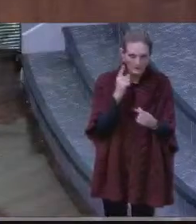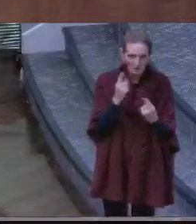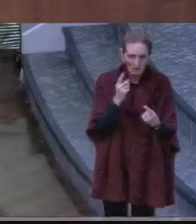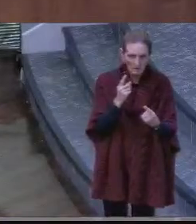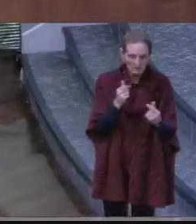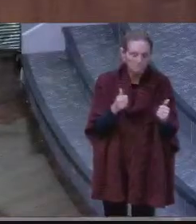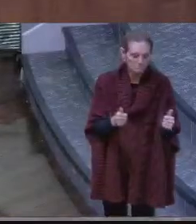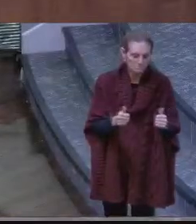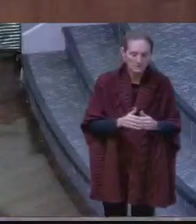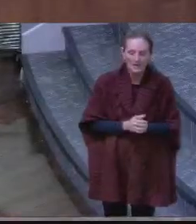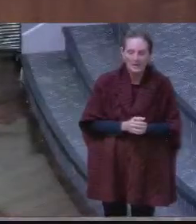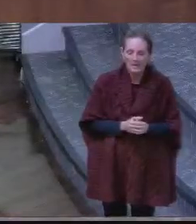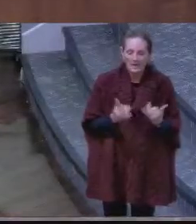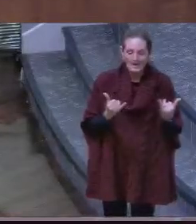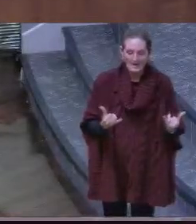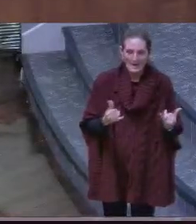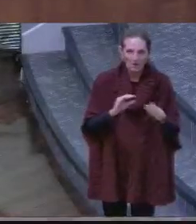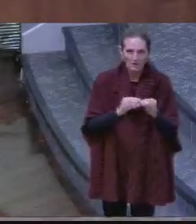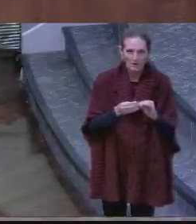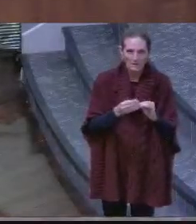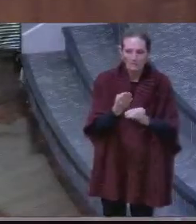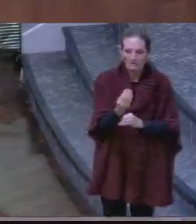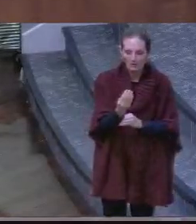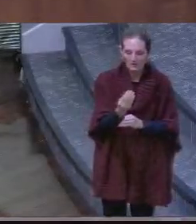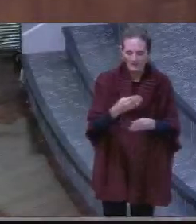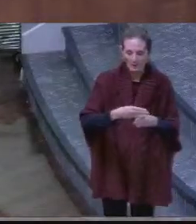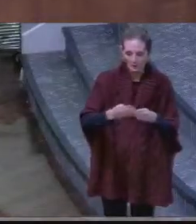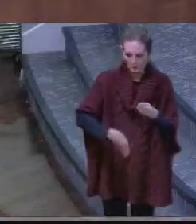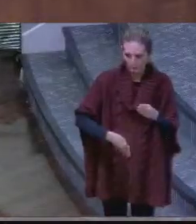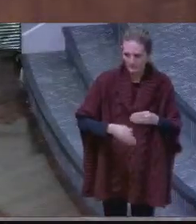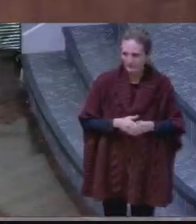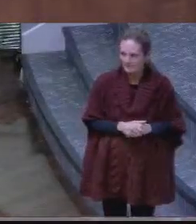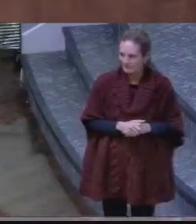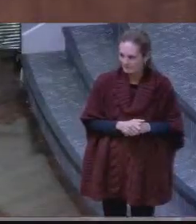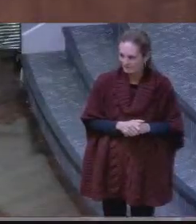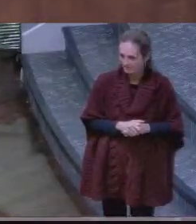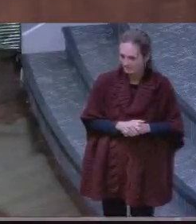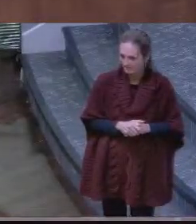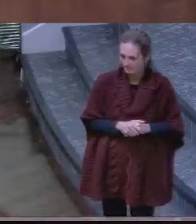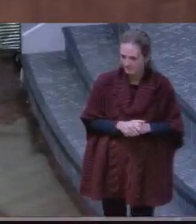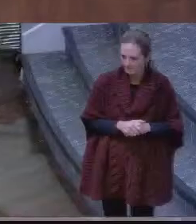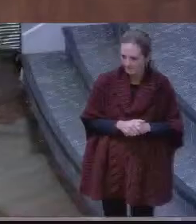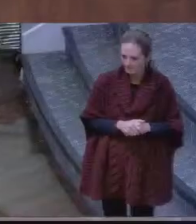Fantastic. So now we are at item 14, adjournment.